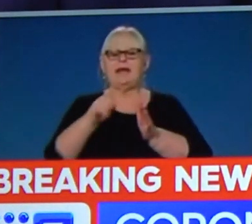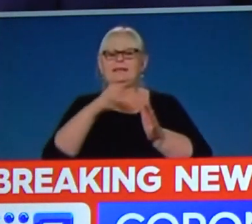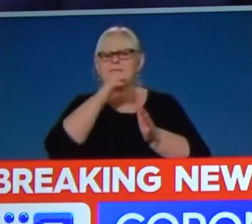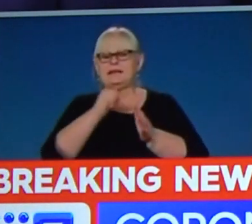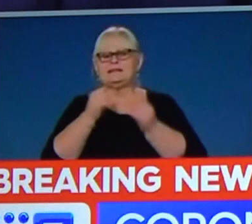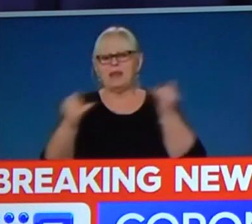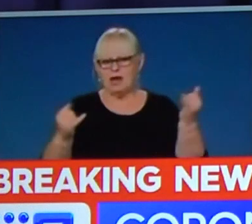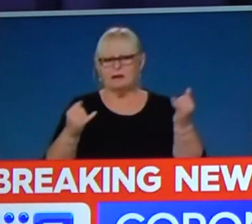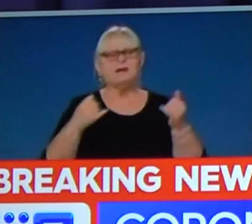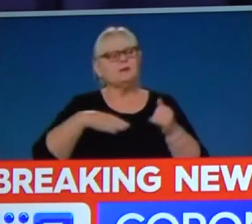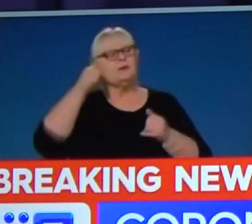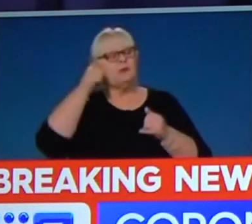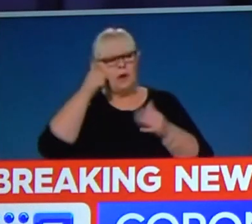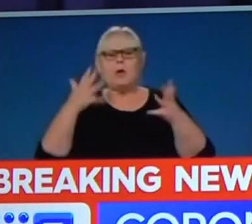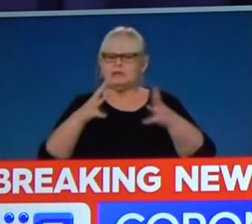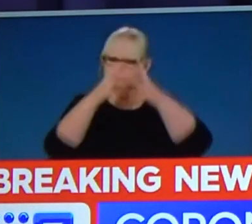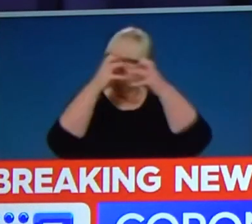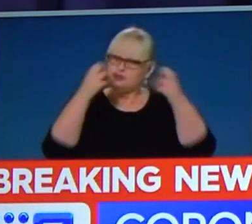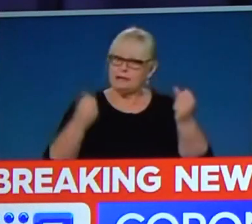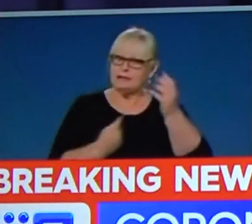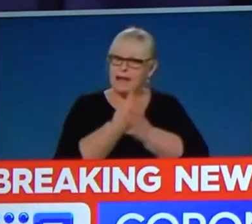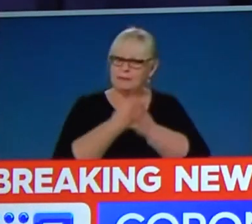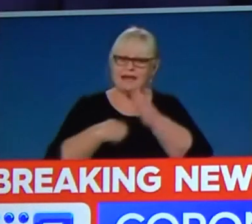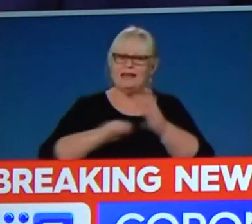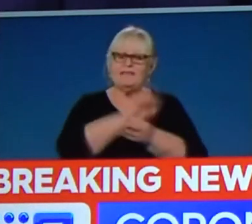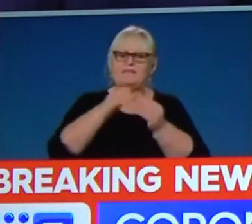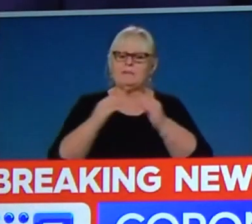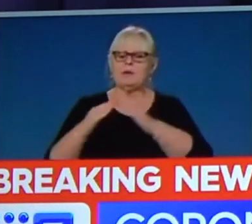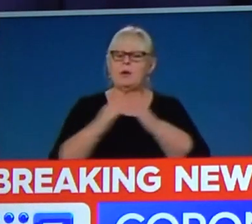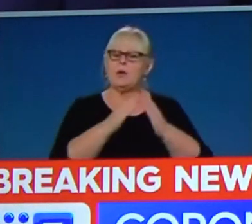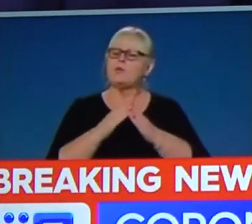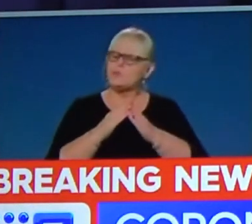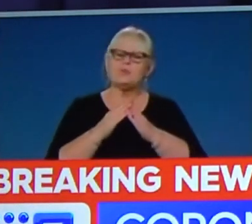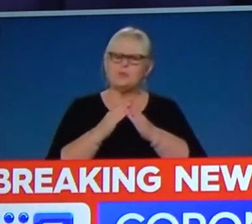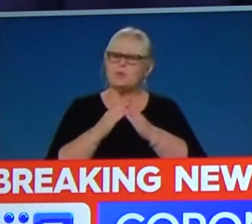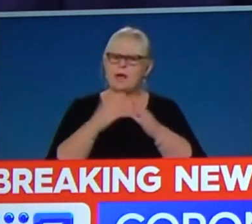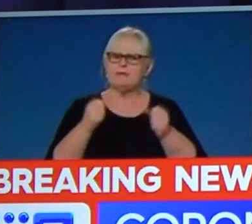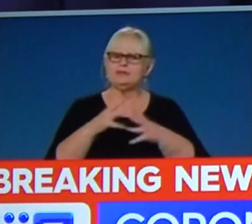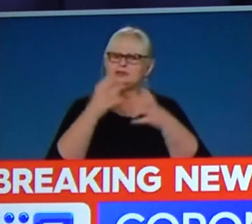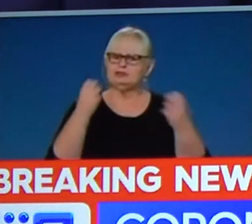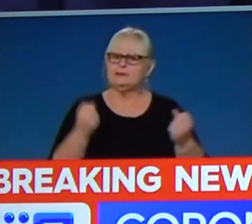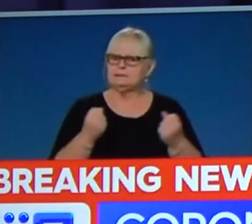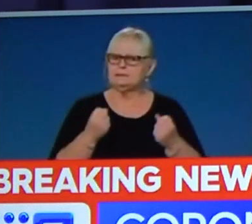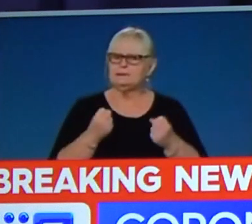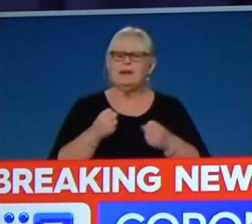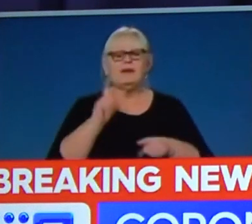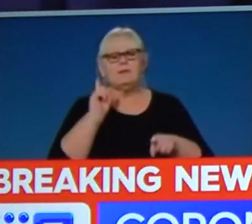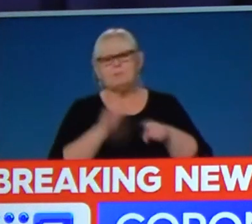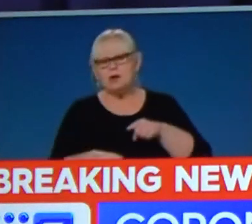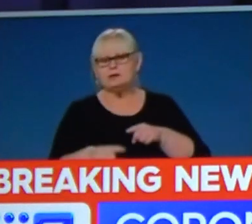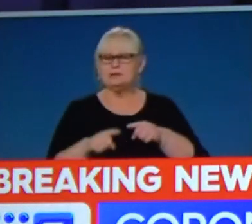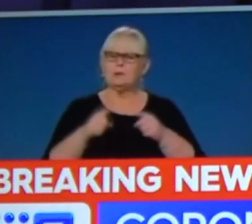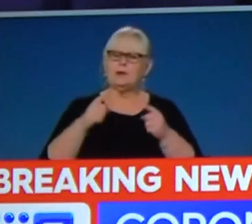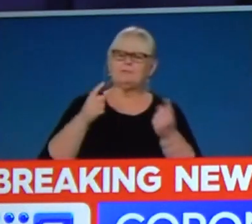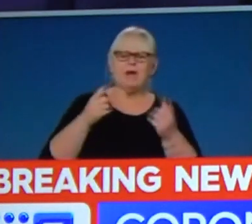very aware of the greater stresses that are going on Australian families and households. And that for most, we hope, home,